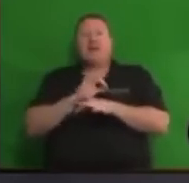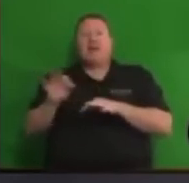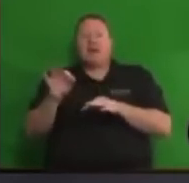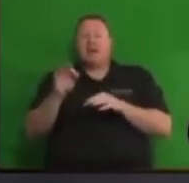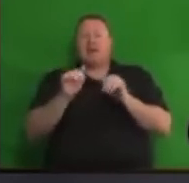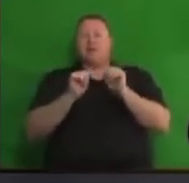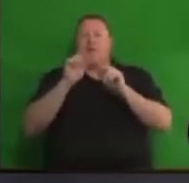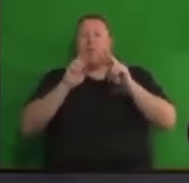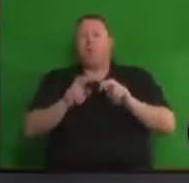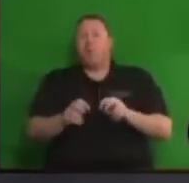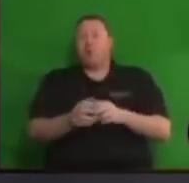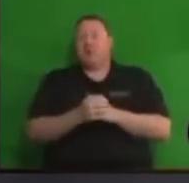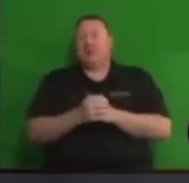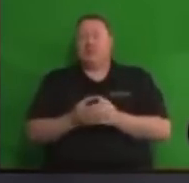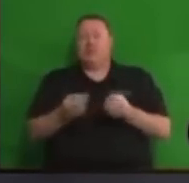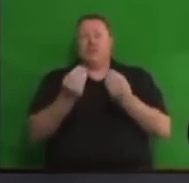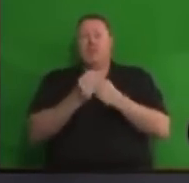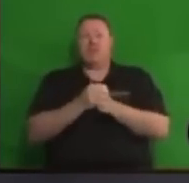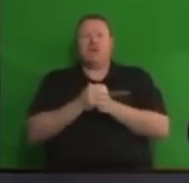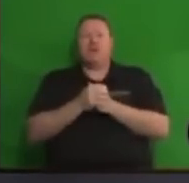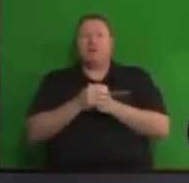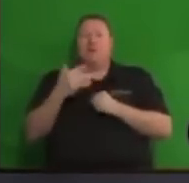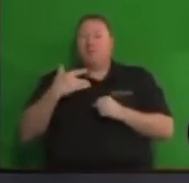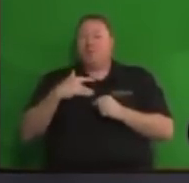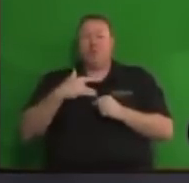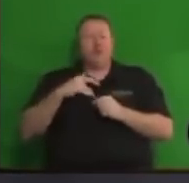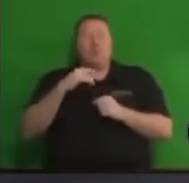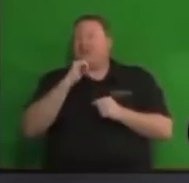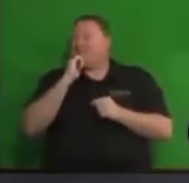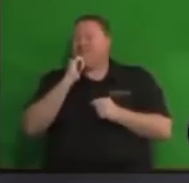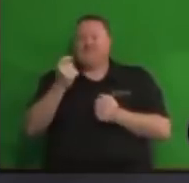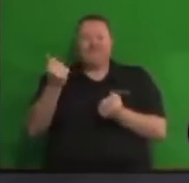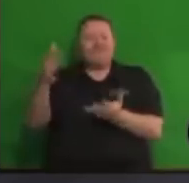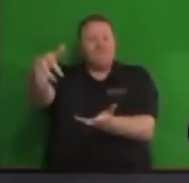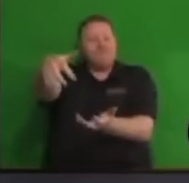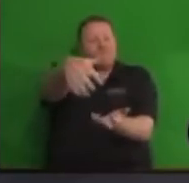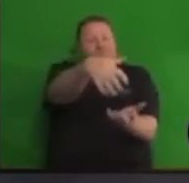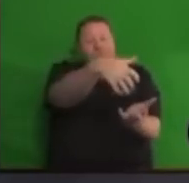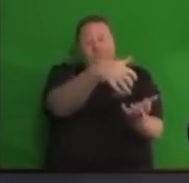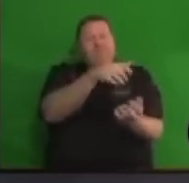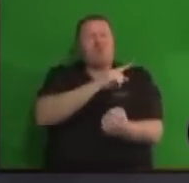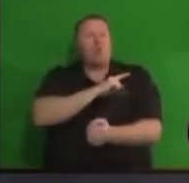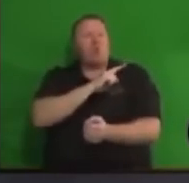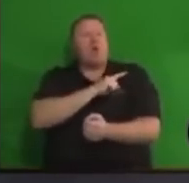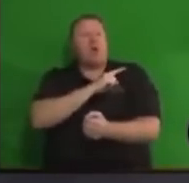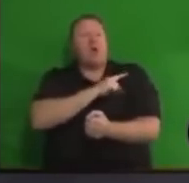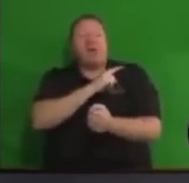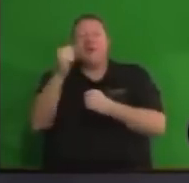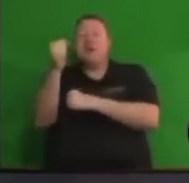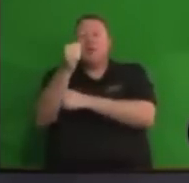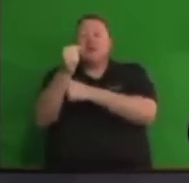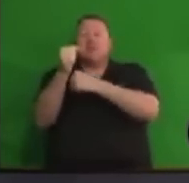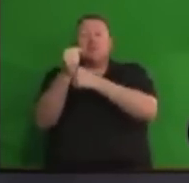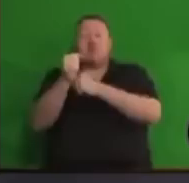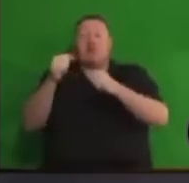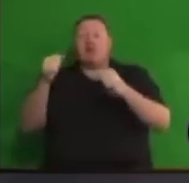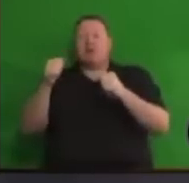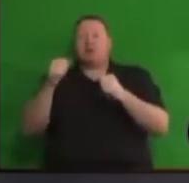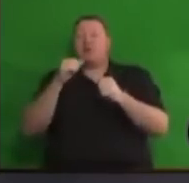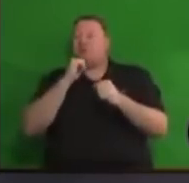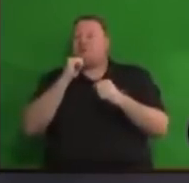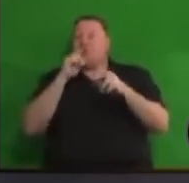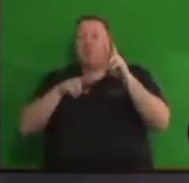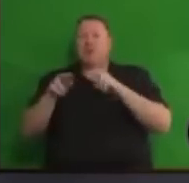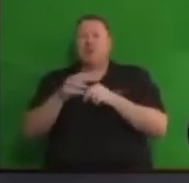findings. Municipalities could not collect sufficient revenue, partially due to neglected infrastructure, and the